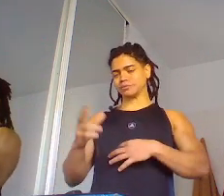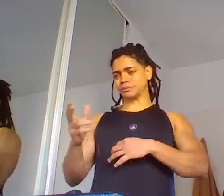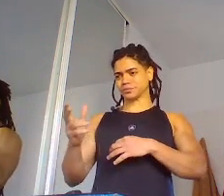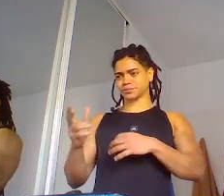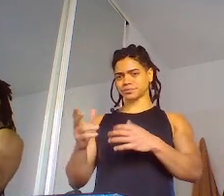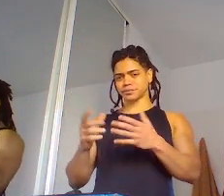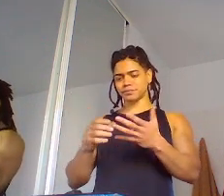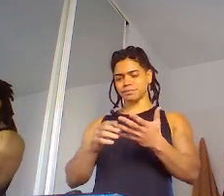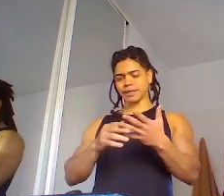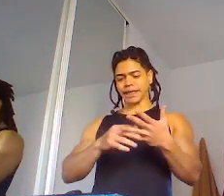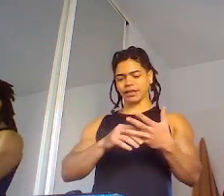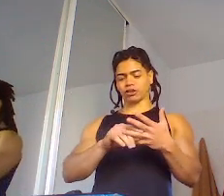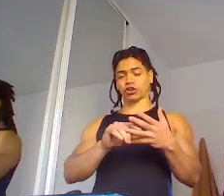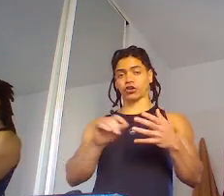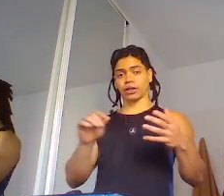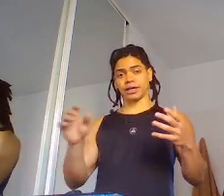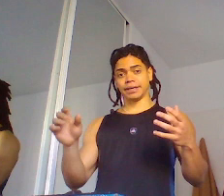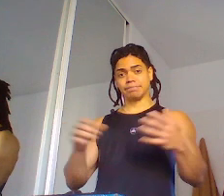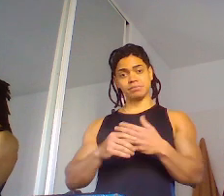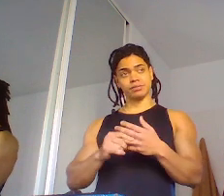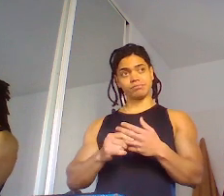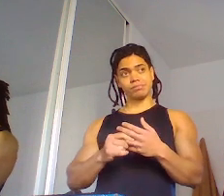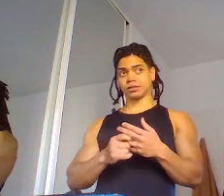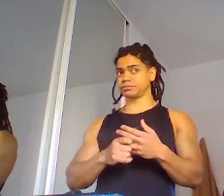But yeah.